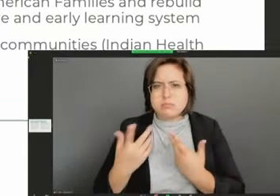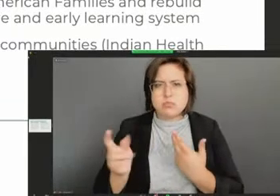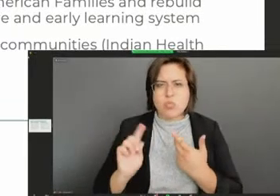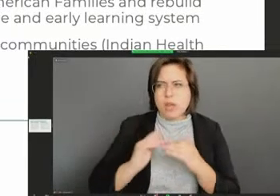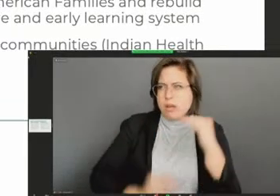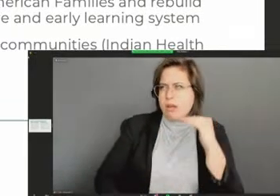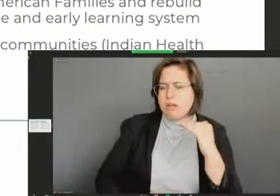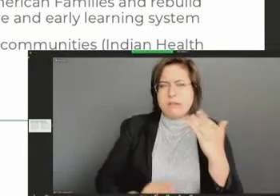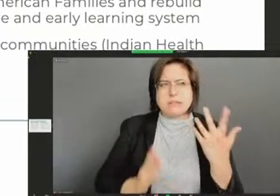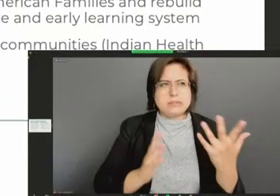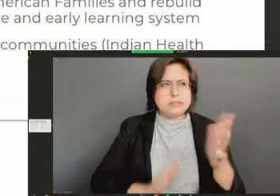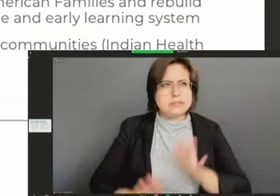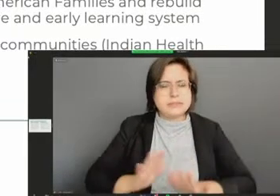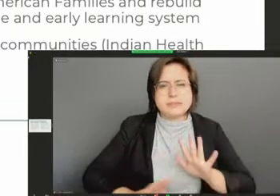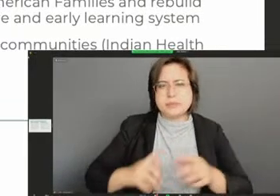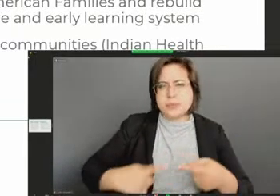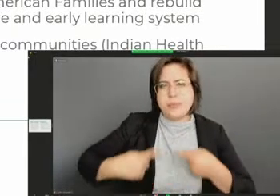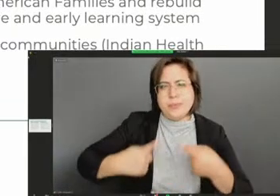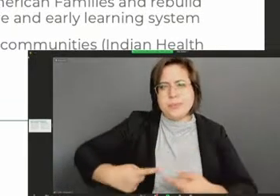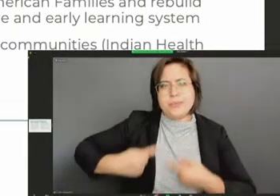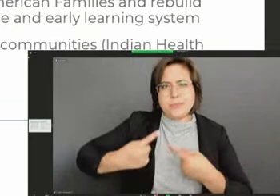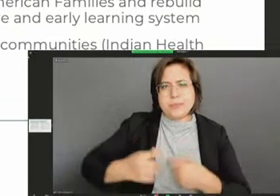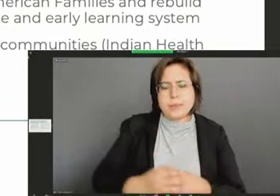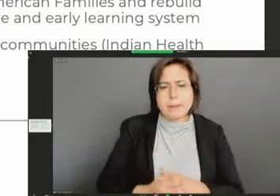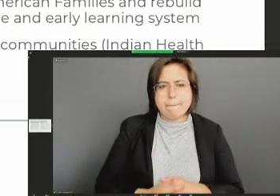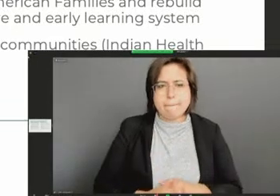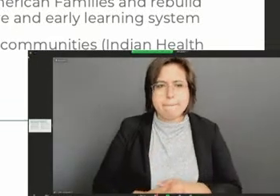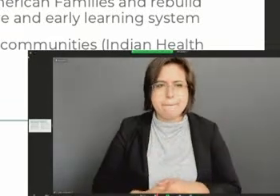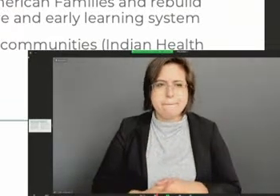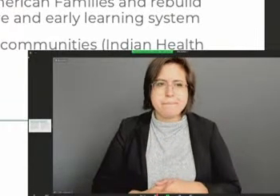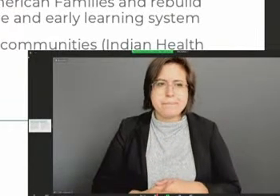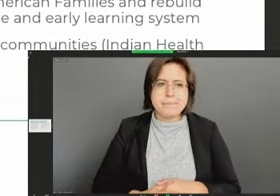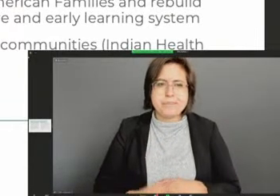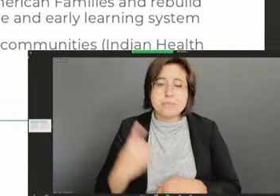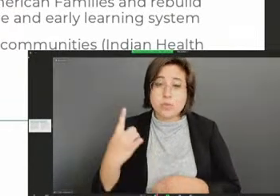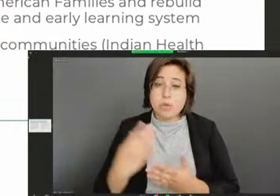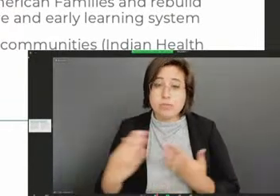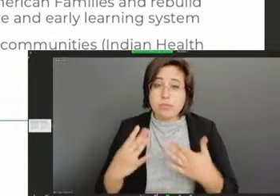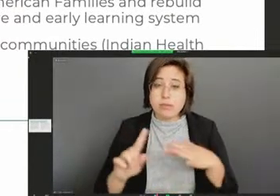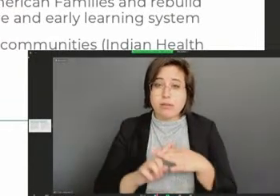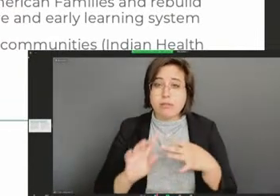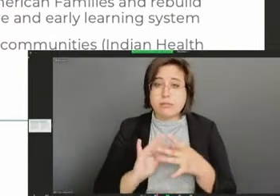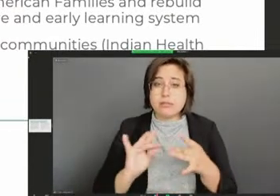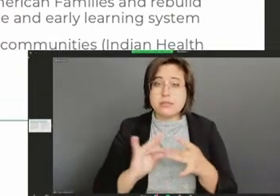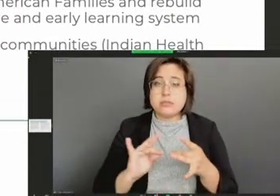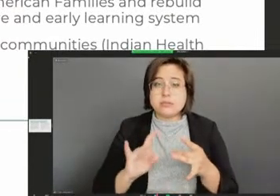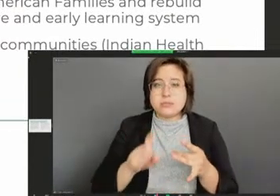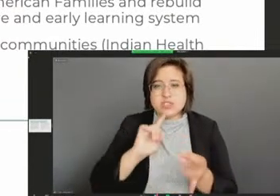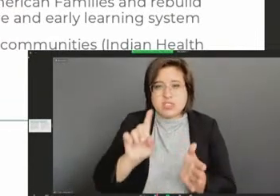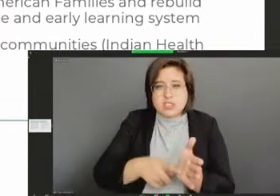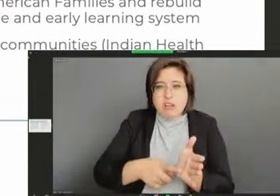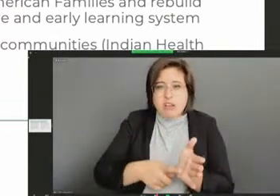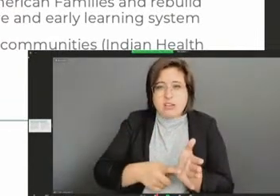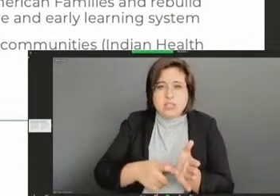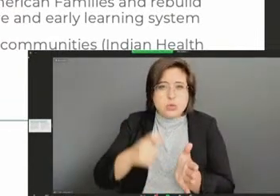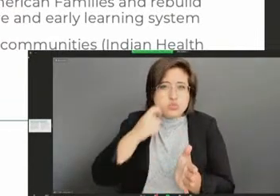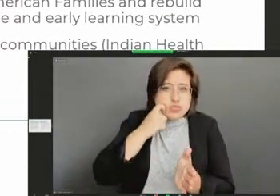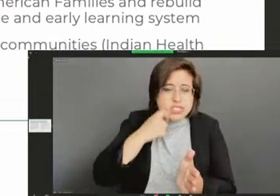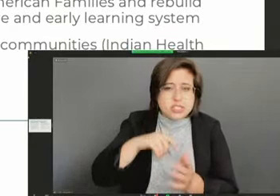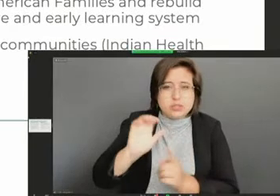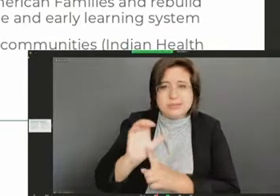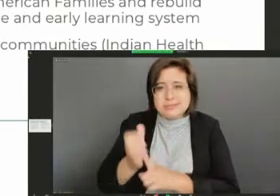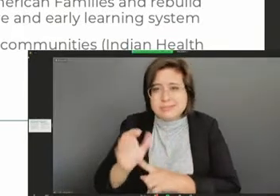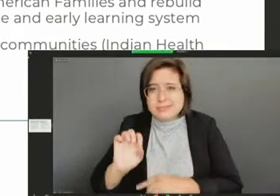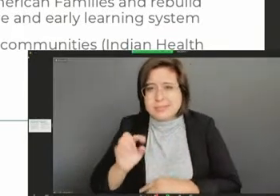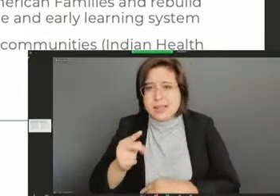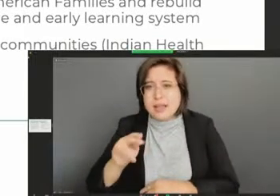to what extent. So one of the key themes that came up is really acknowledging that racial and ethnic groups